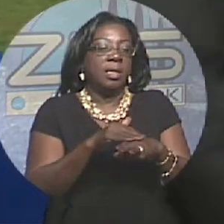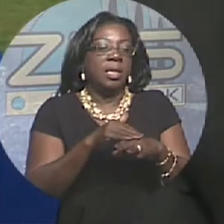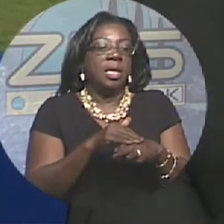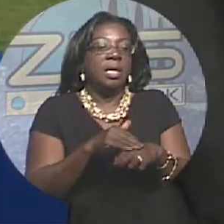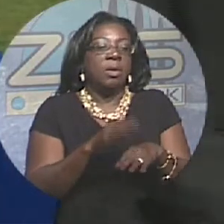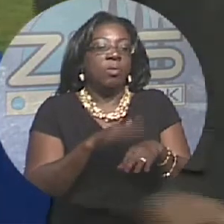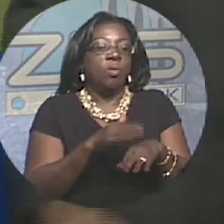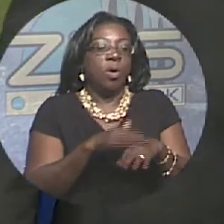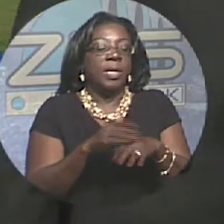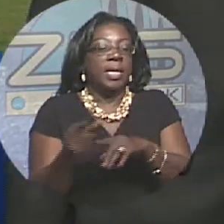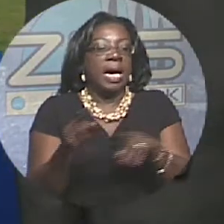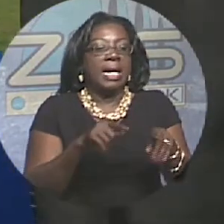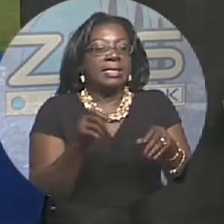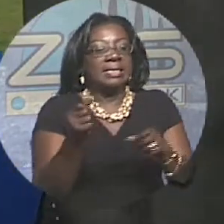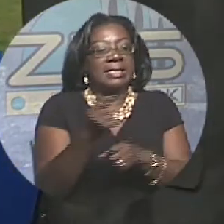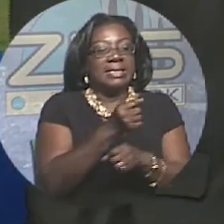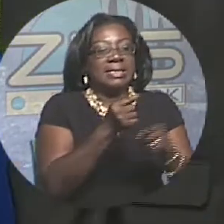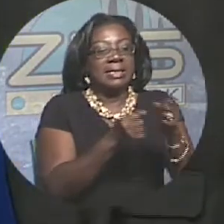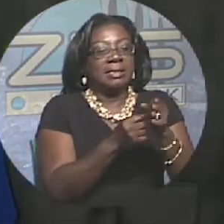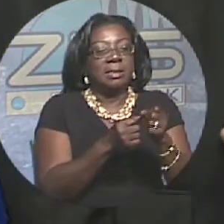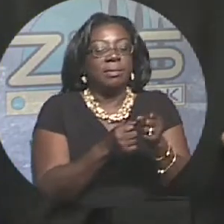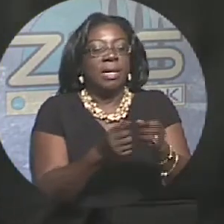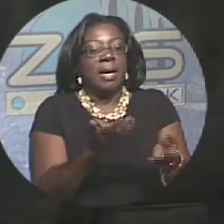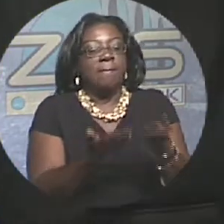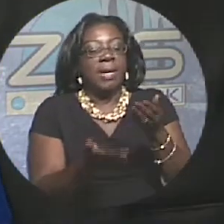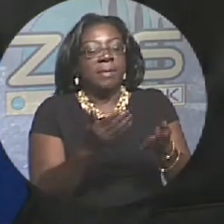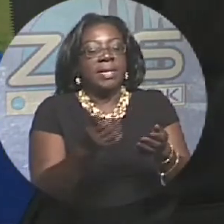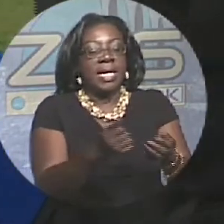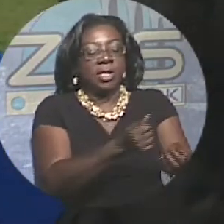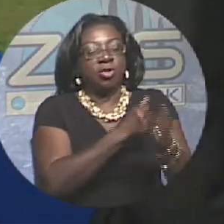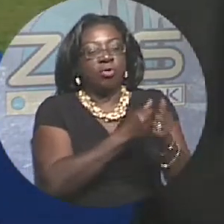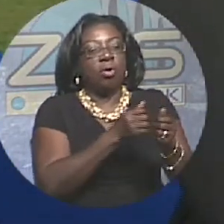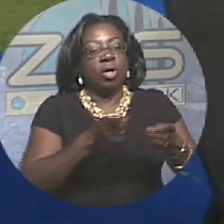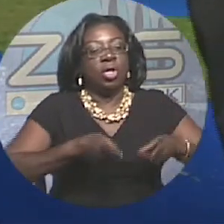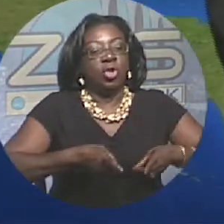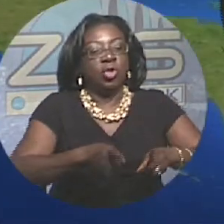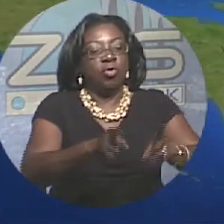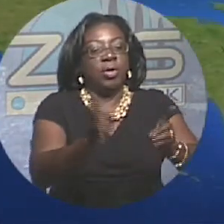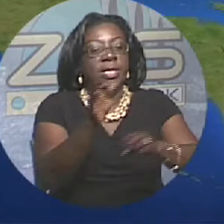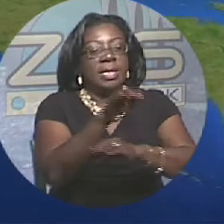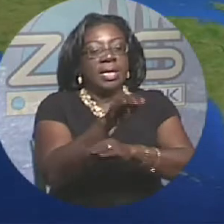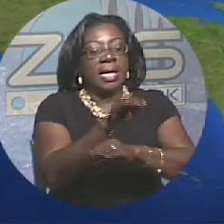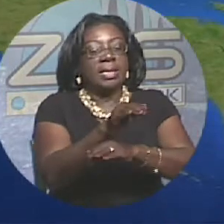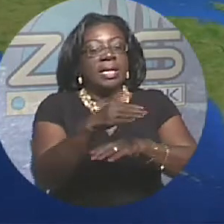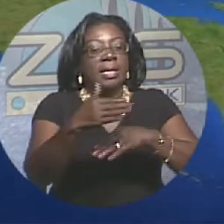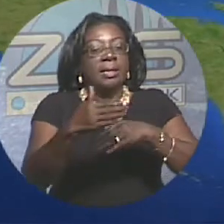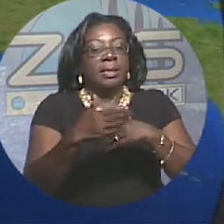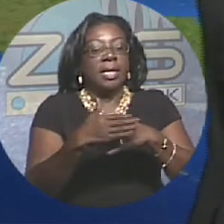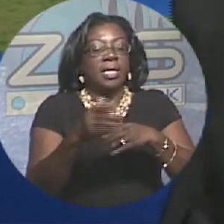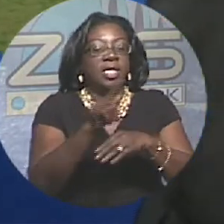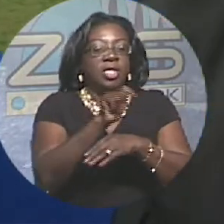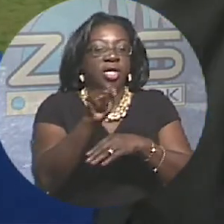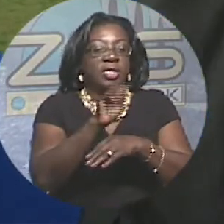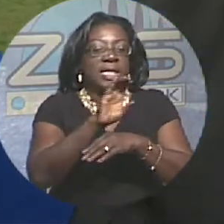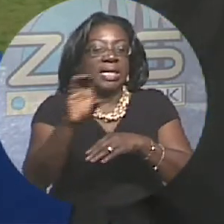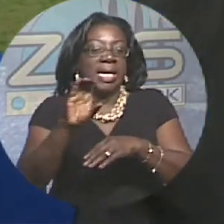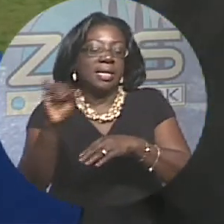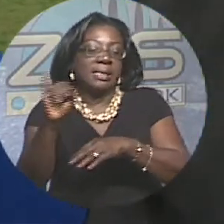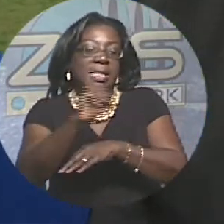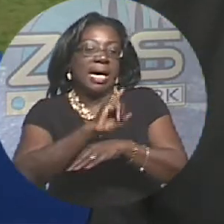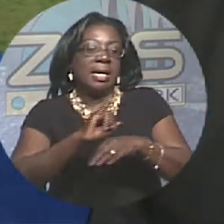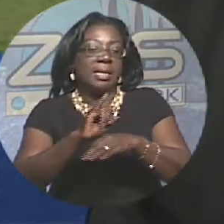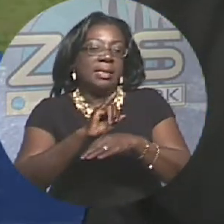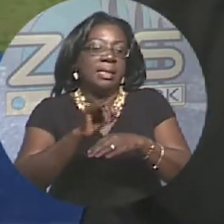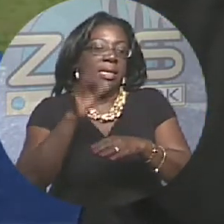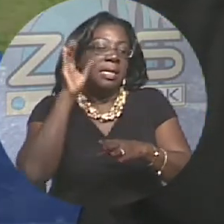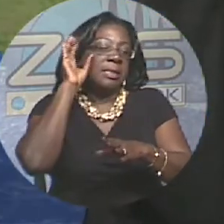is trying to get itself organized just to the east of the Turks and Caicos Islands and moving towards the northwest. Satellite pictures showing things